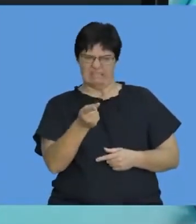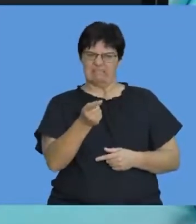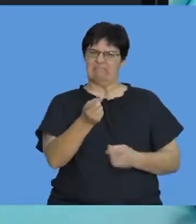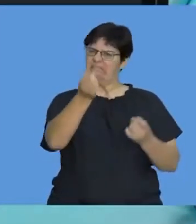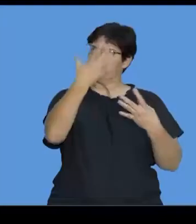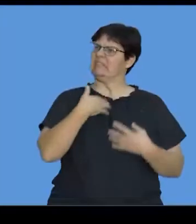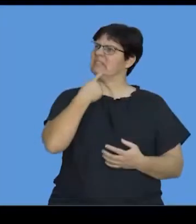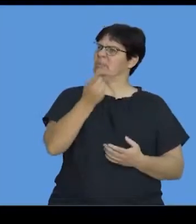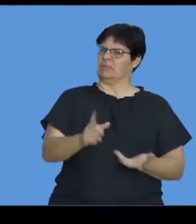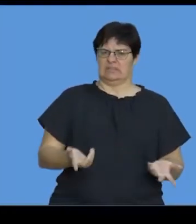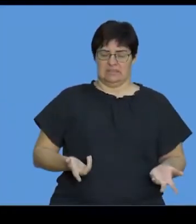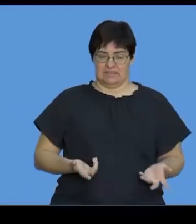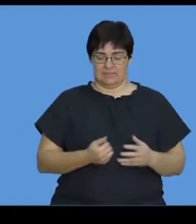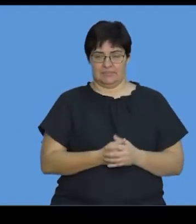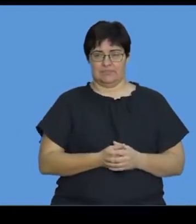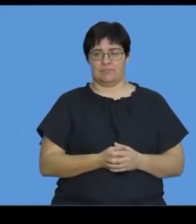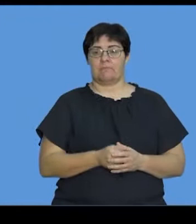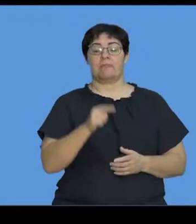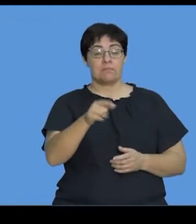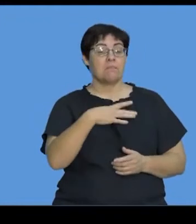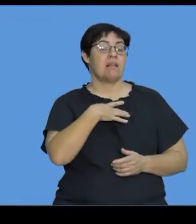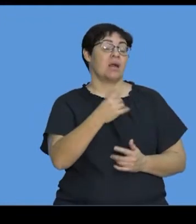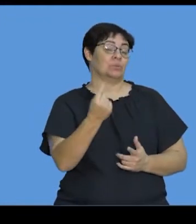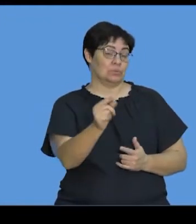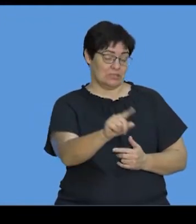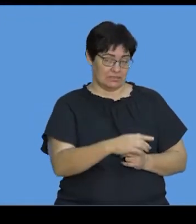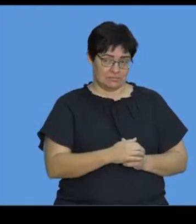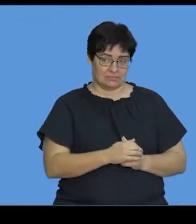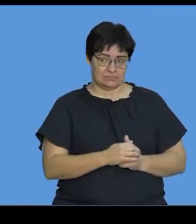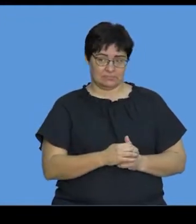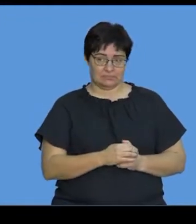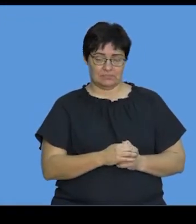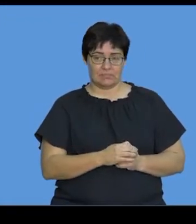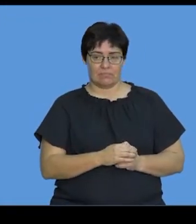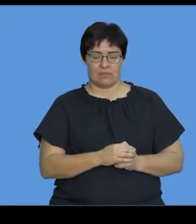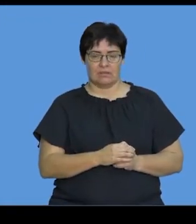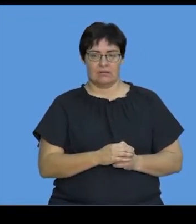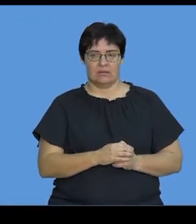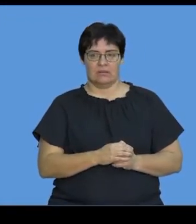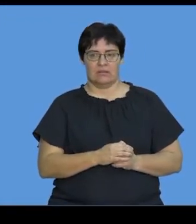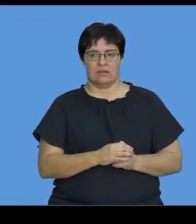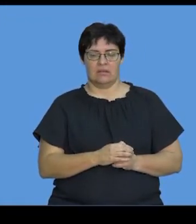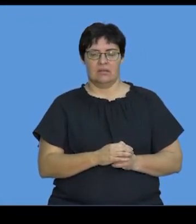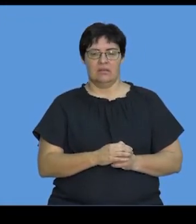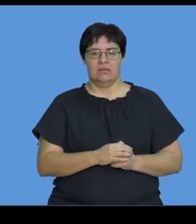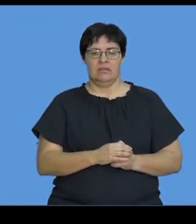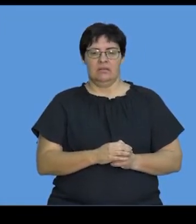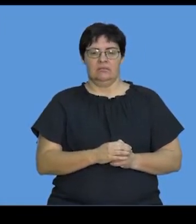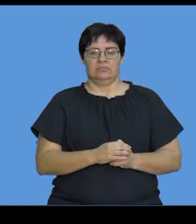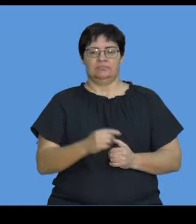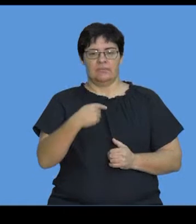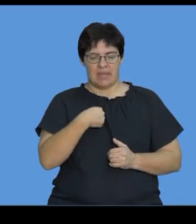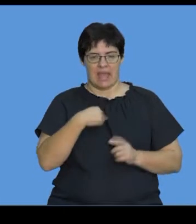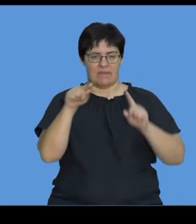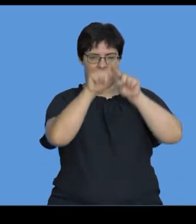information, okay? So this is what I like to do, okay, is I like to draw